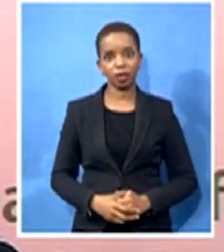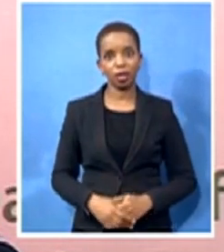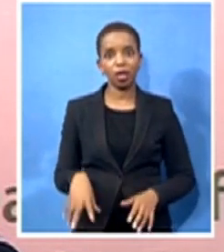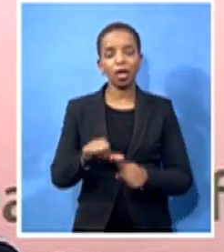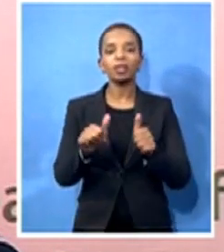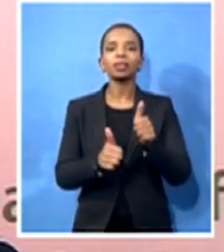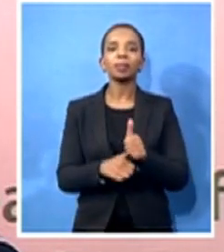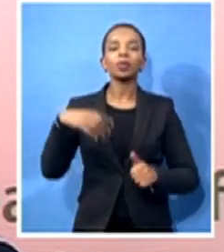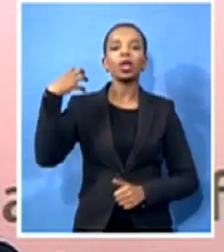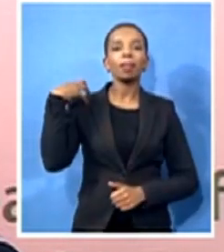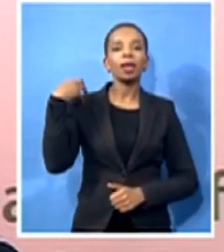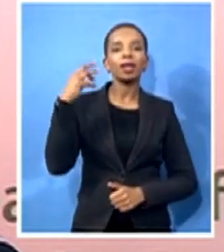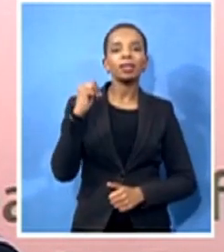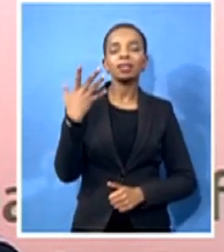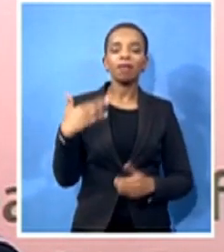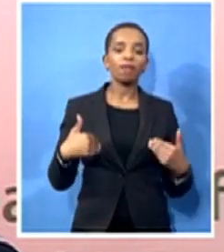Dr. Joe Patla,